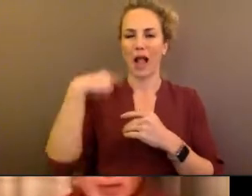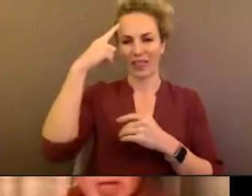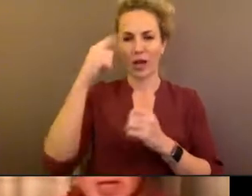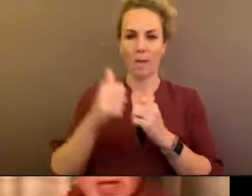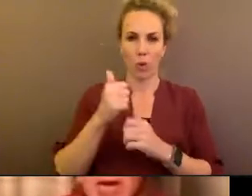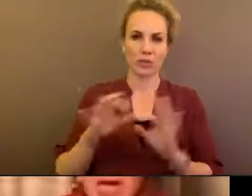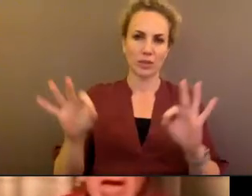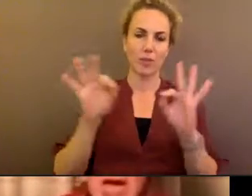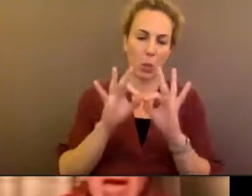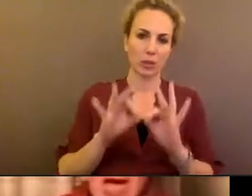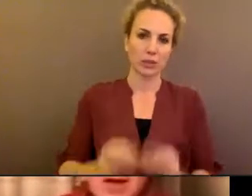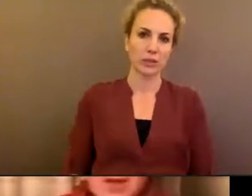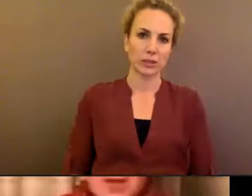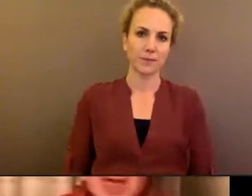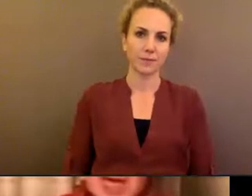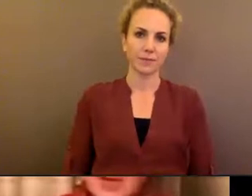most important.